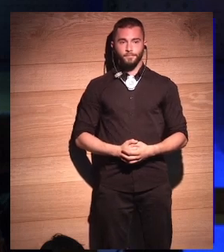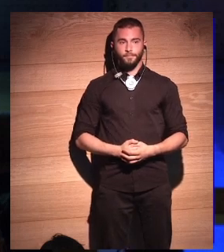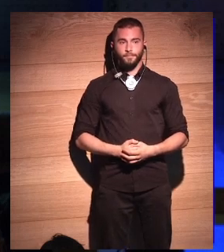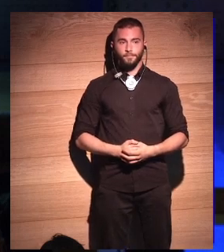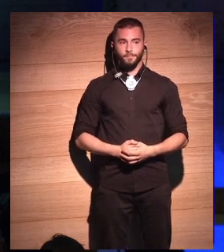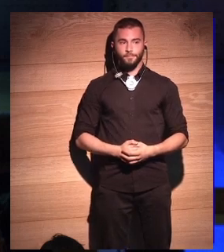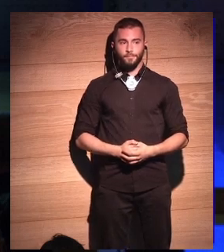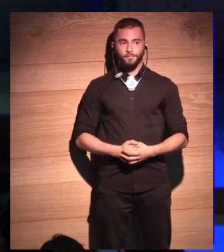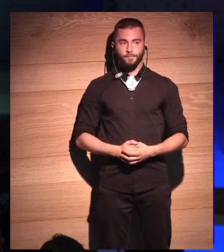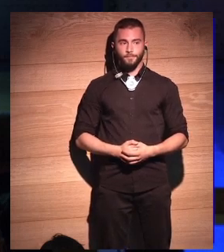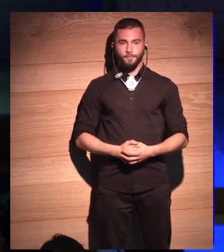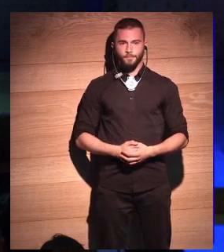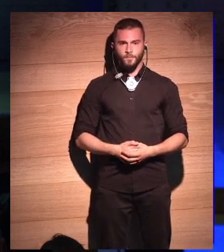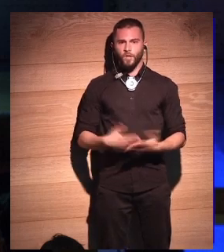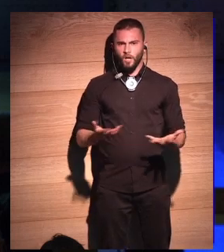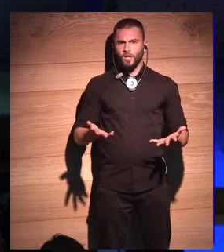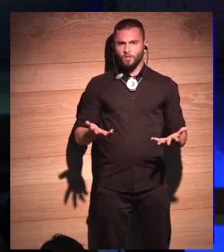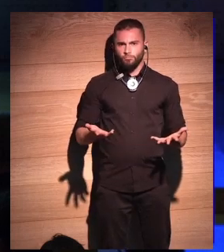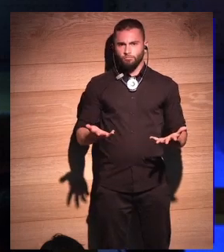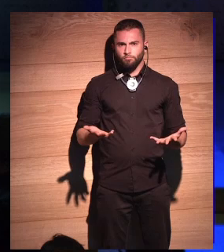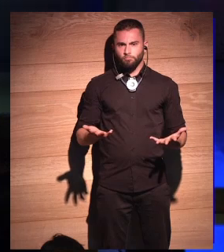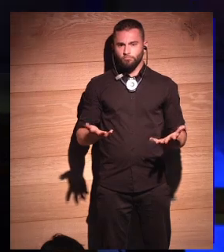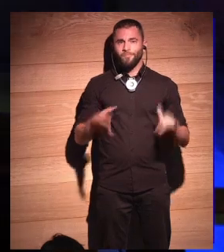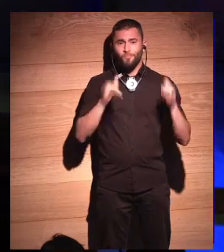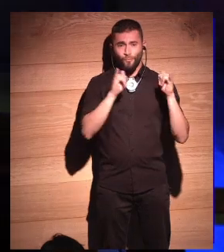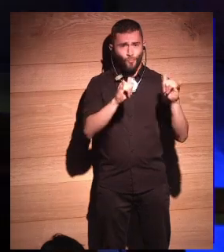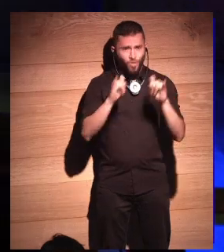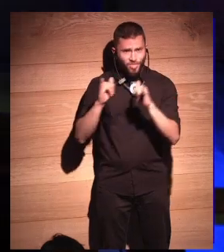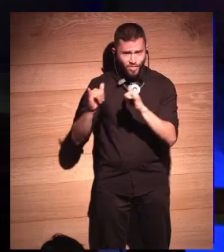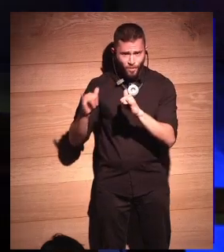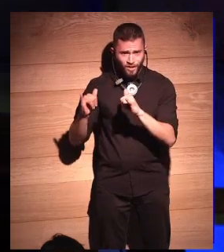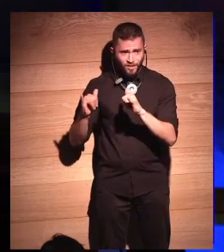that was already really fun. So I spent like half an afternoon just